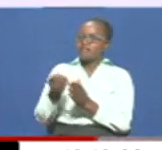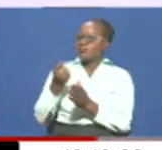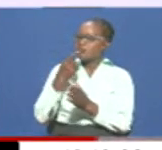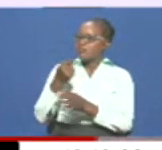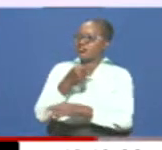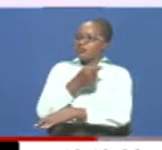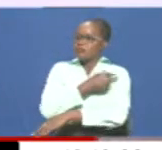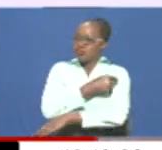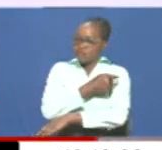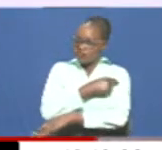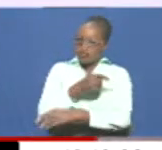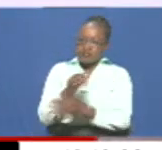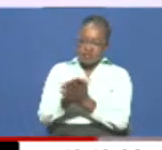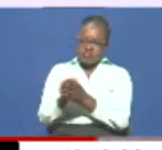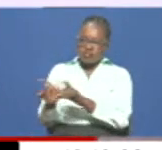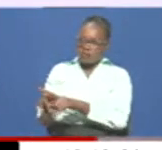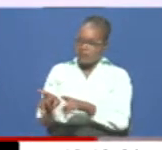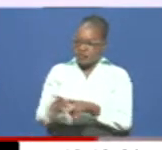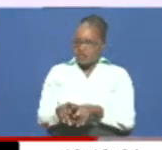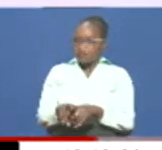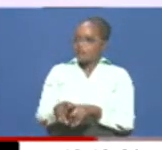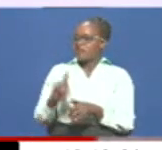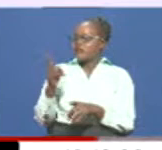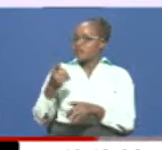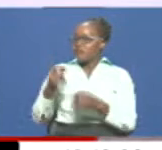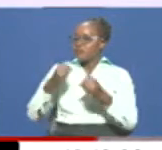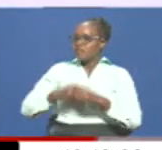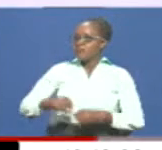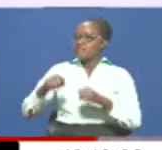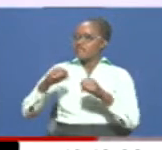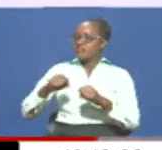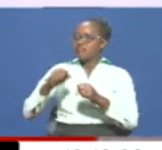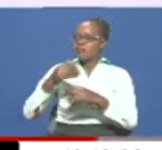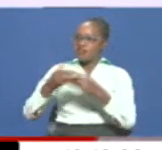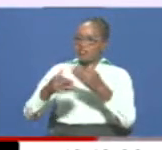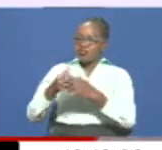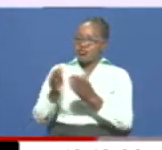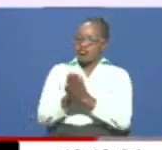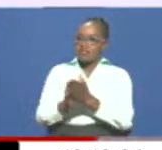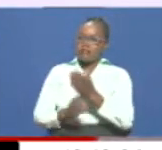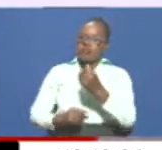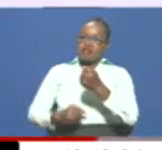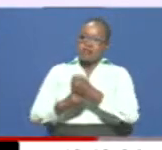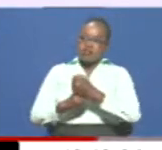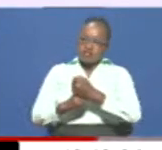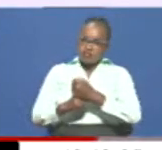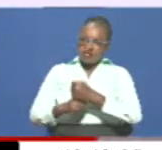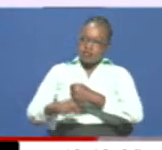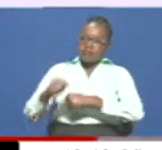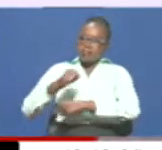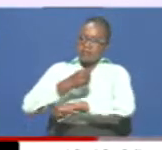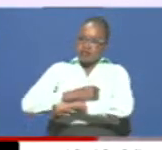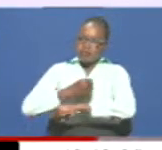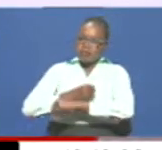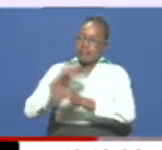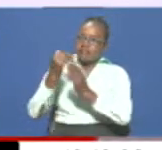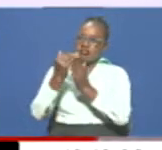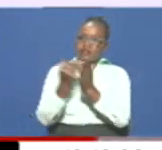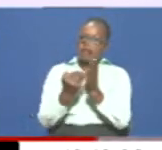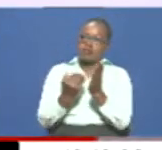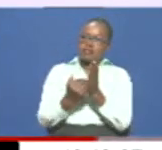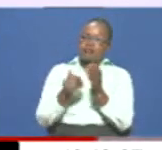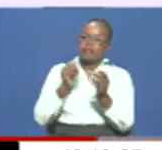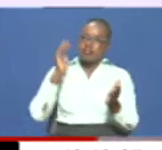to go and train. That has been capacity building. And then we've run a number of scholarship programs, for athletes who